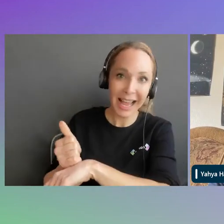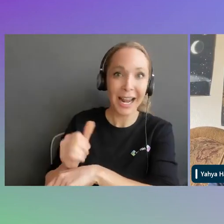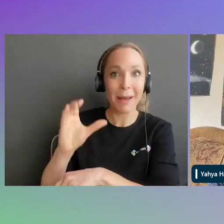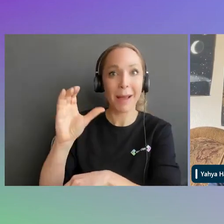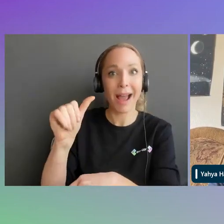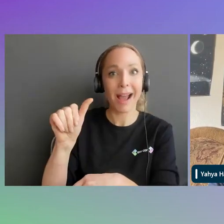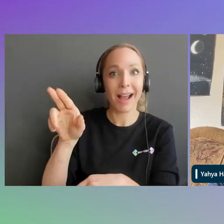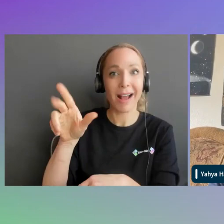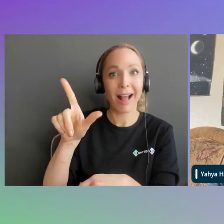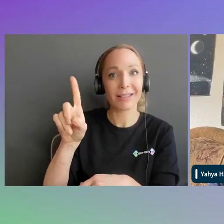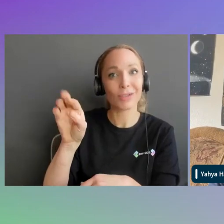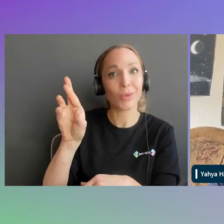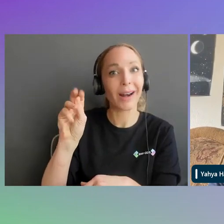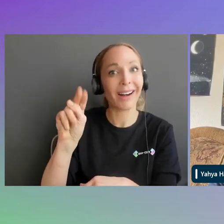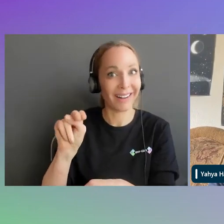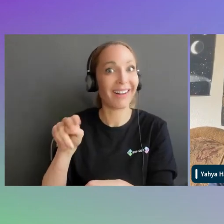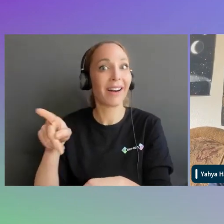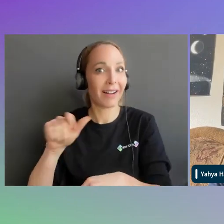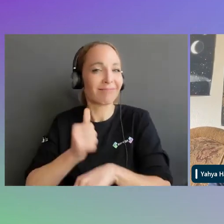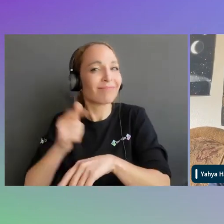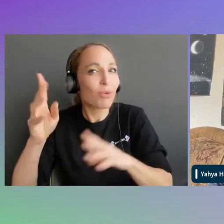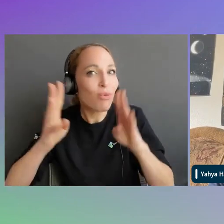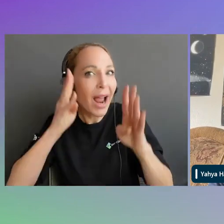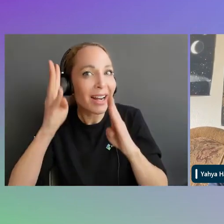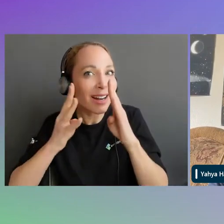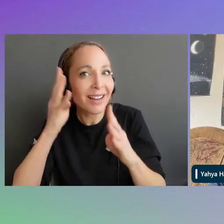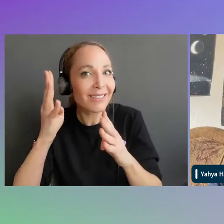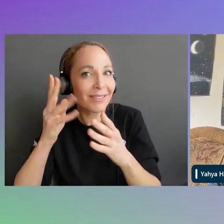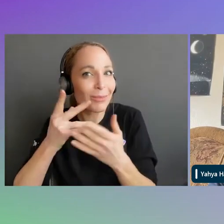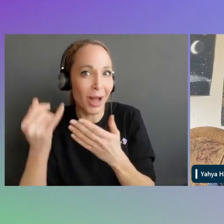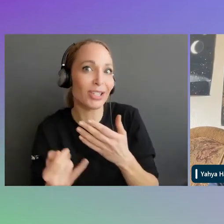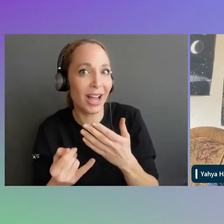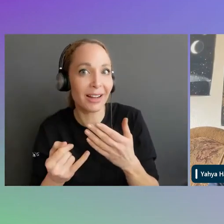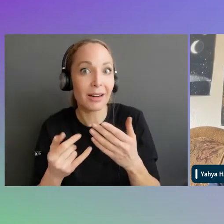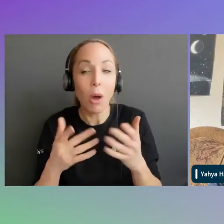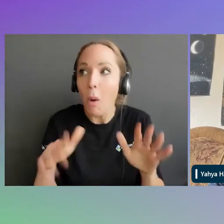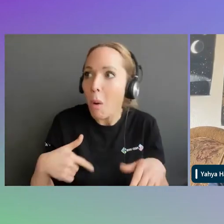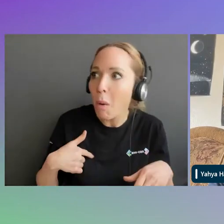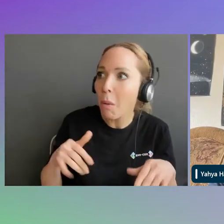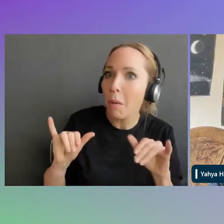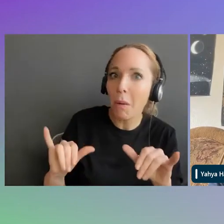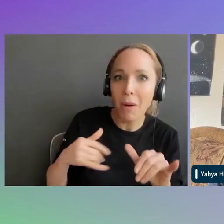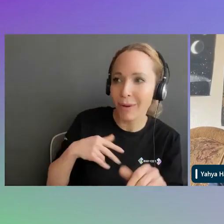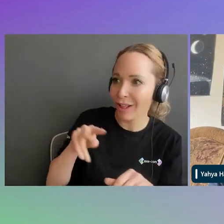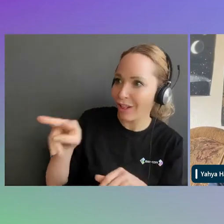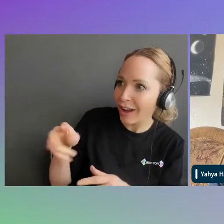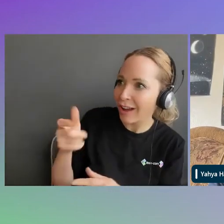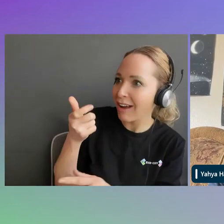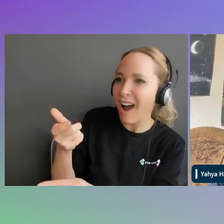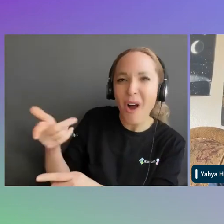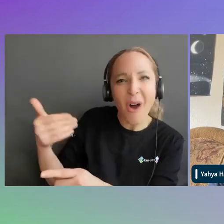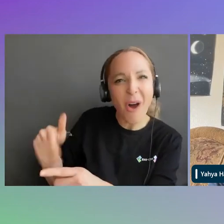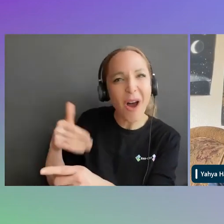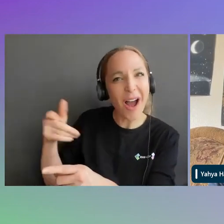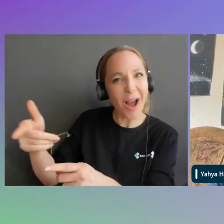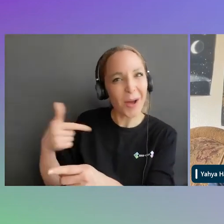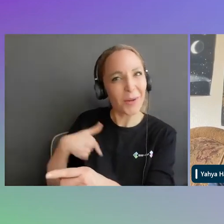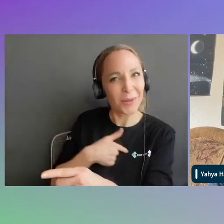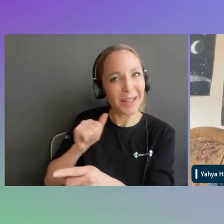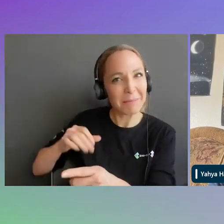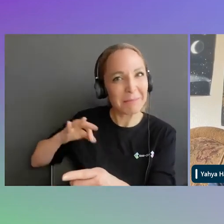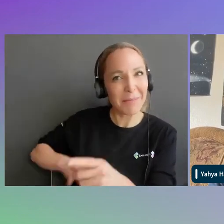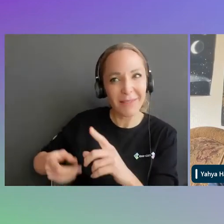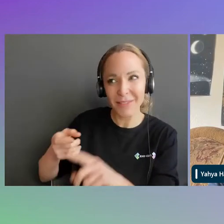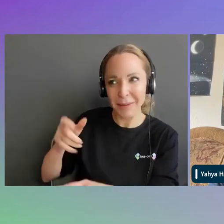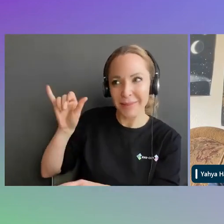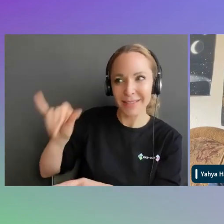all of our research, and we're like, oh, actually, there's a lot of benefits that we have to gain from using a shared component library across our products. So we didn't